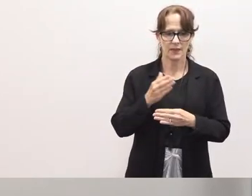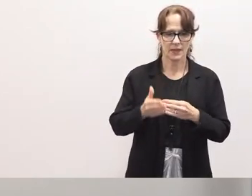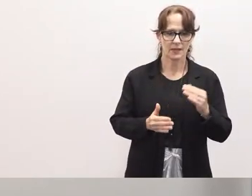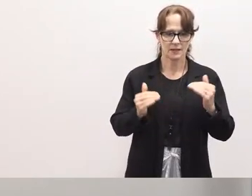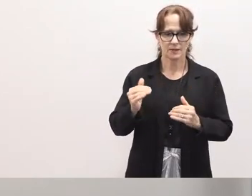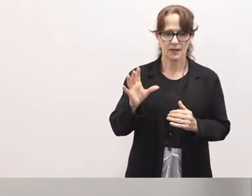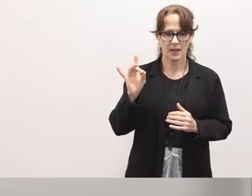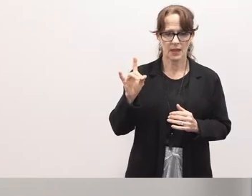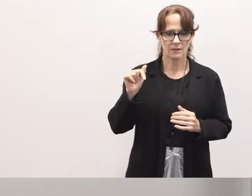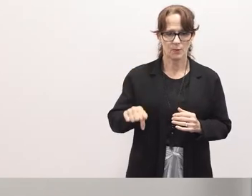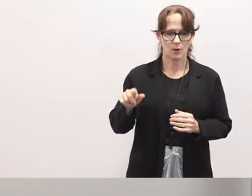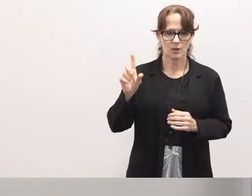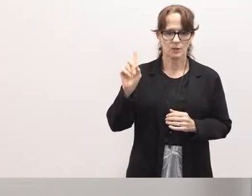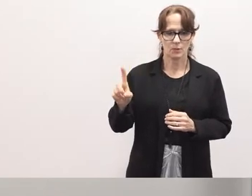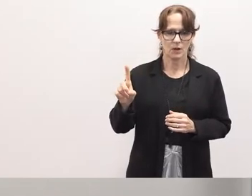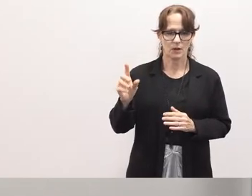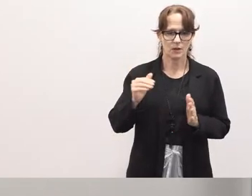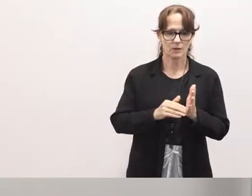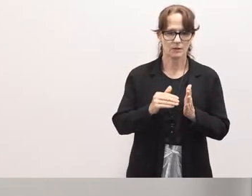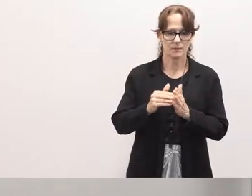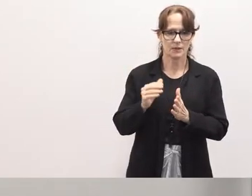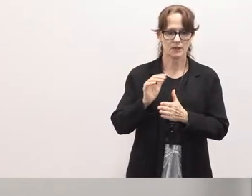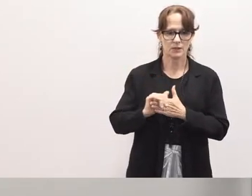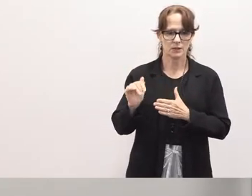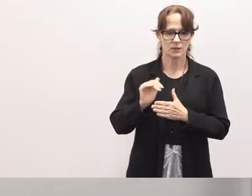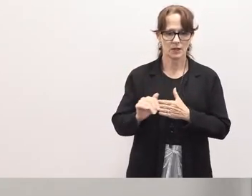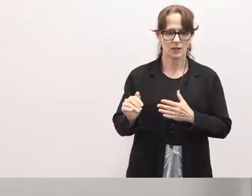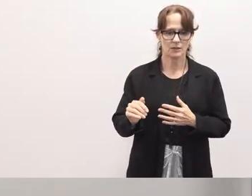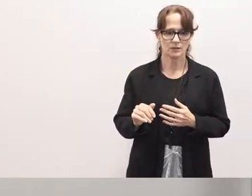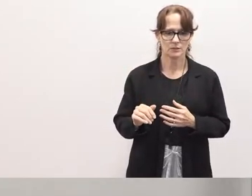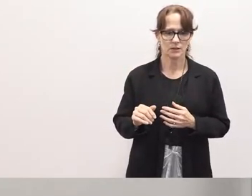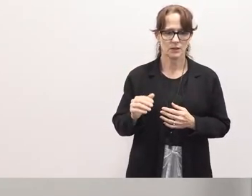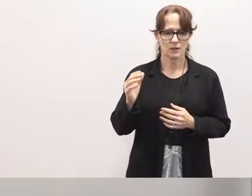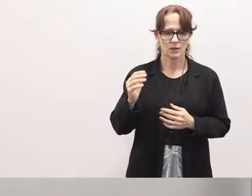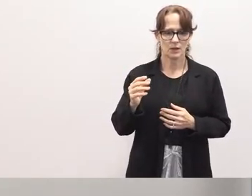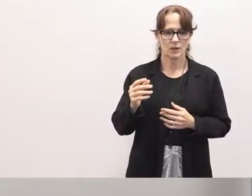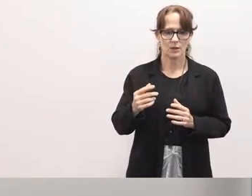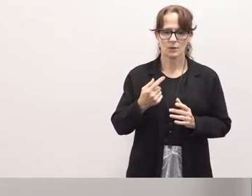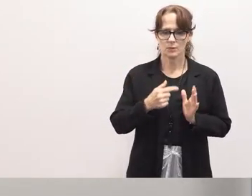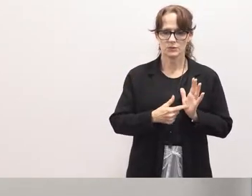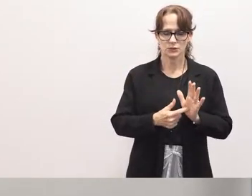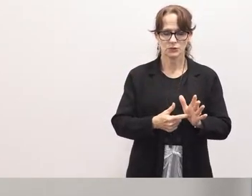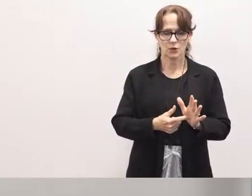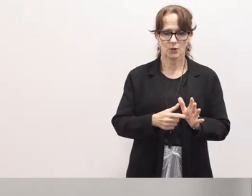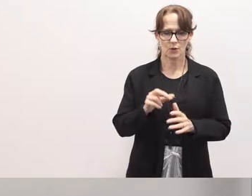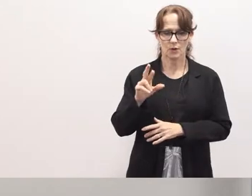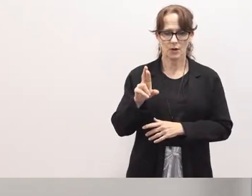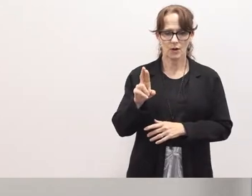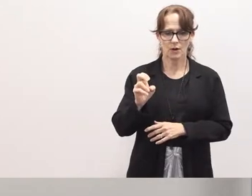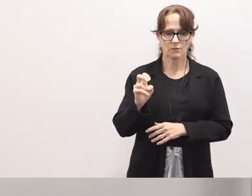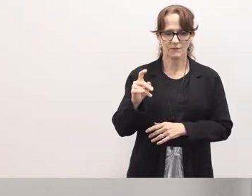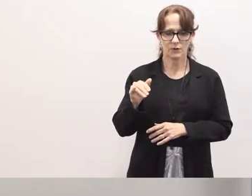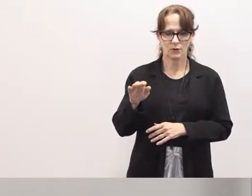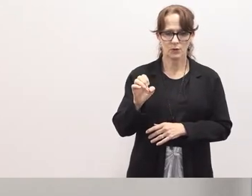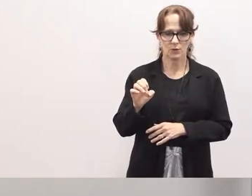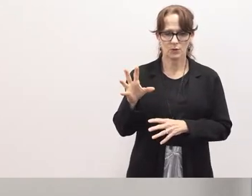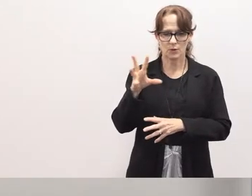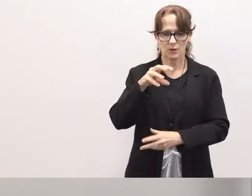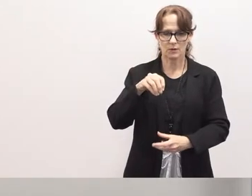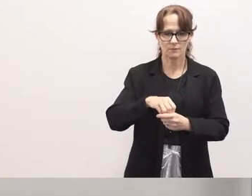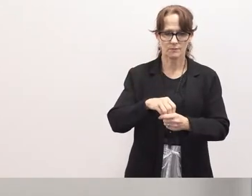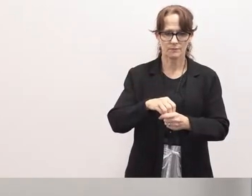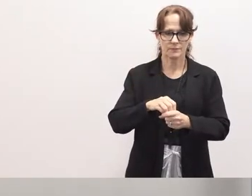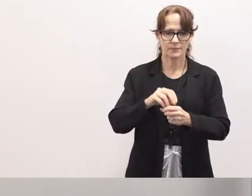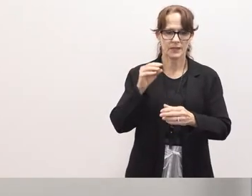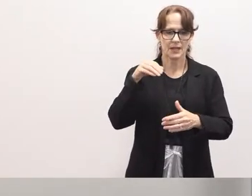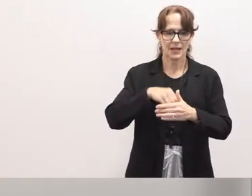of $8.1 million. We note that our revenues incorporate continuing enrollment decline